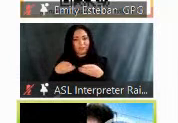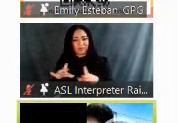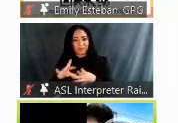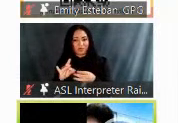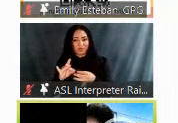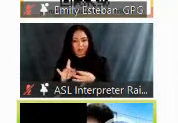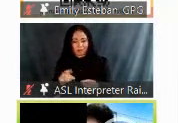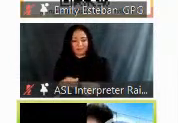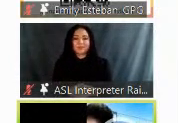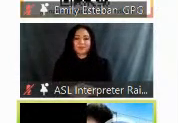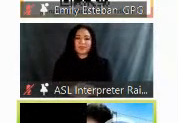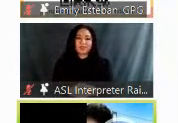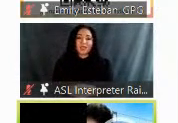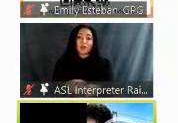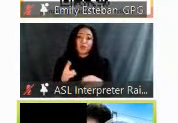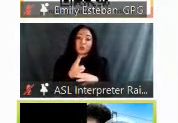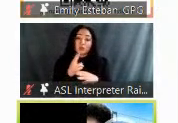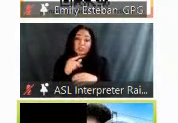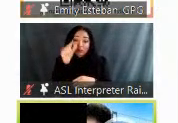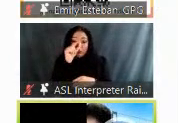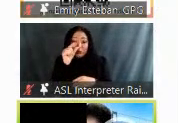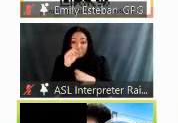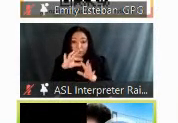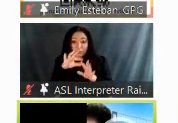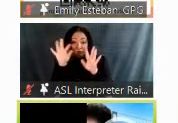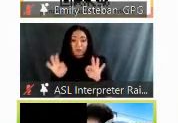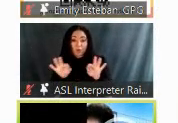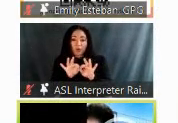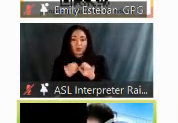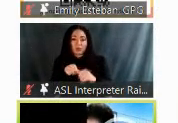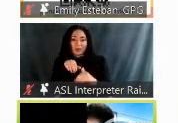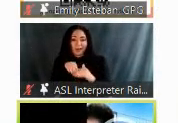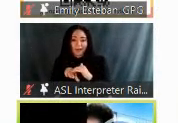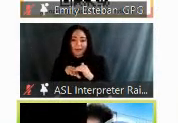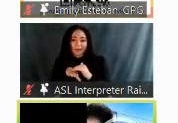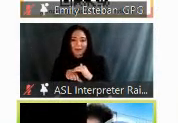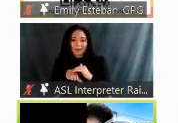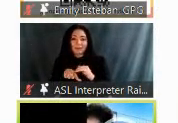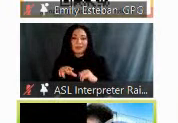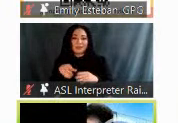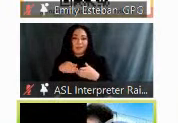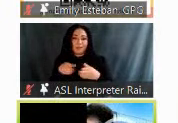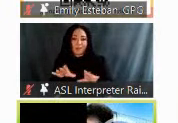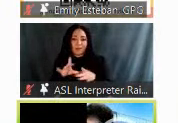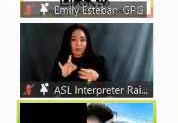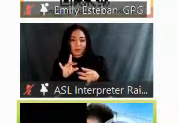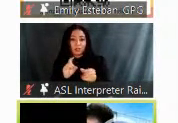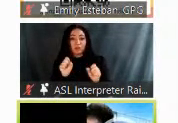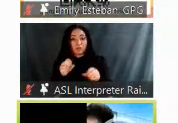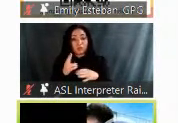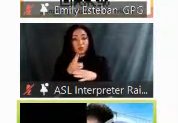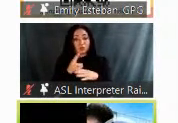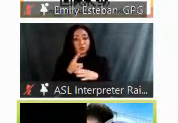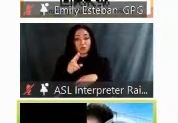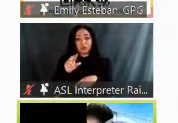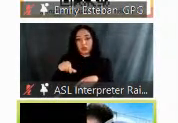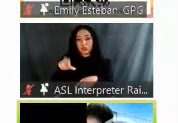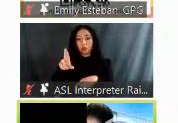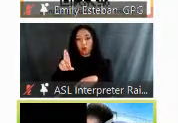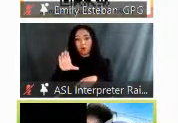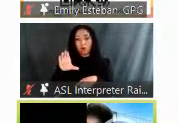comment, again, we are using Google Forms. To access the public comment, you can use the QR code on the